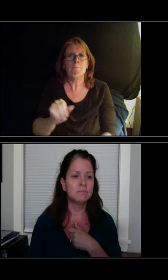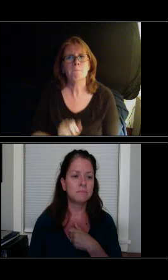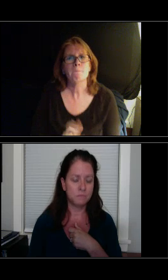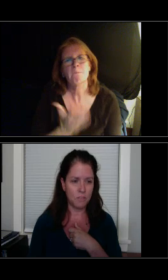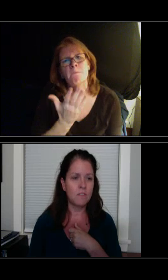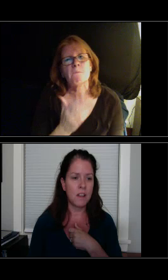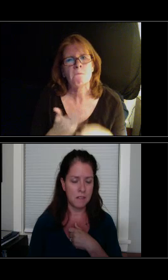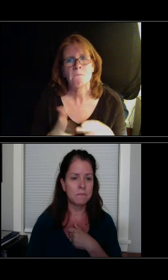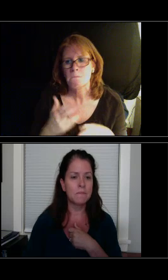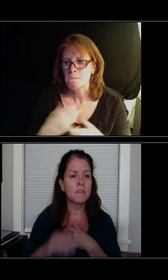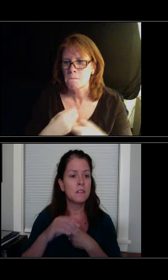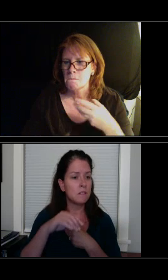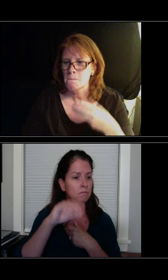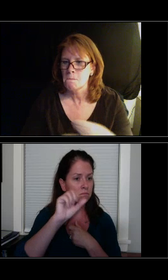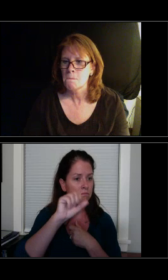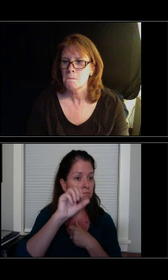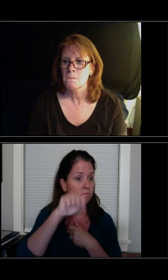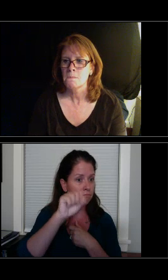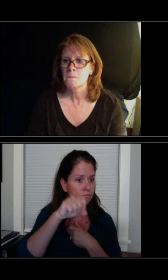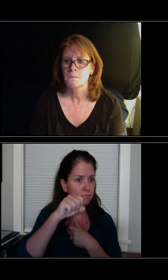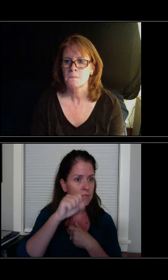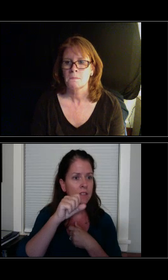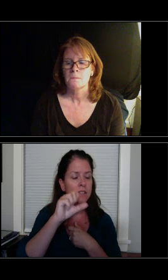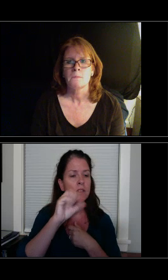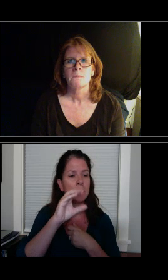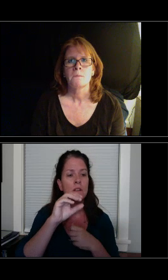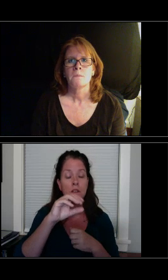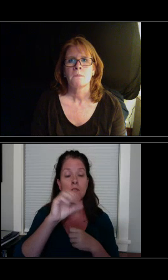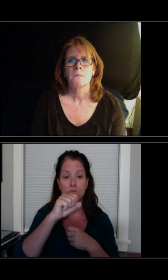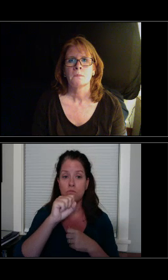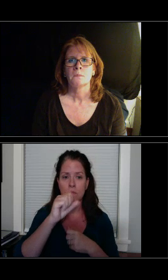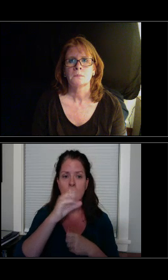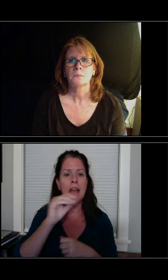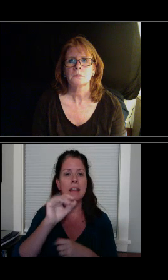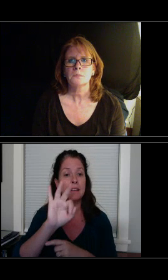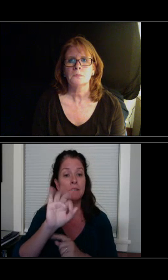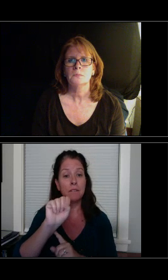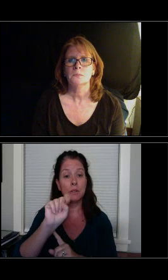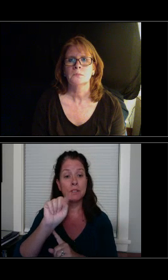we're in, but the goal always remains the same. So I just wanted to add that briefly.